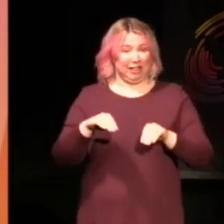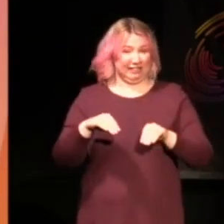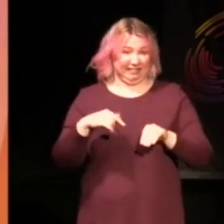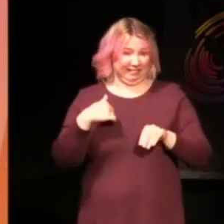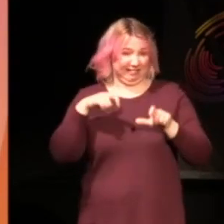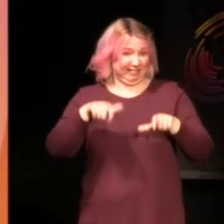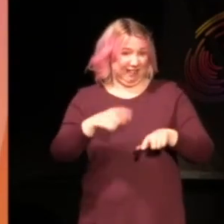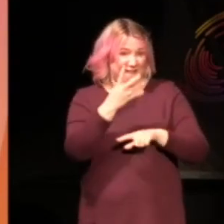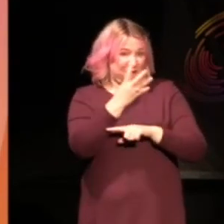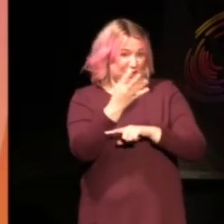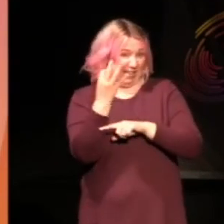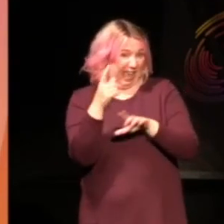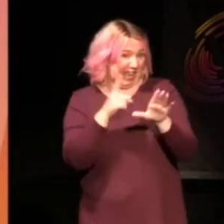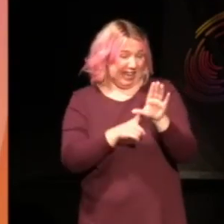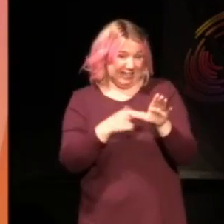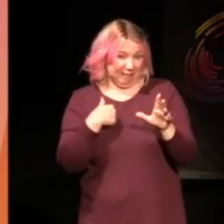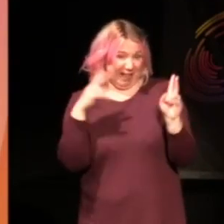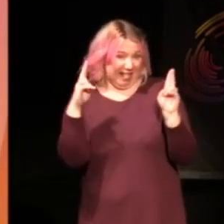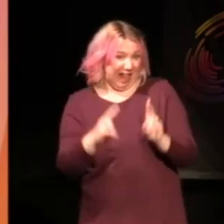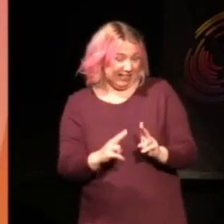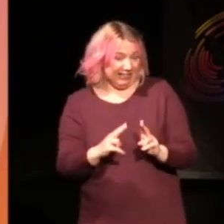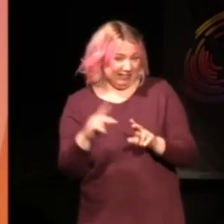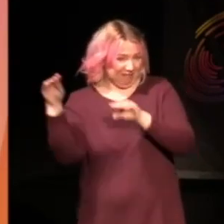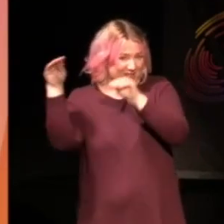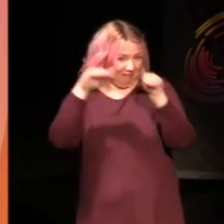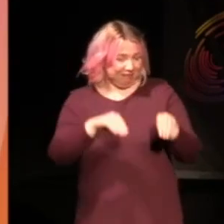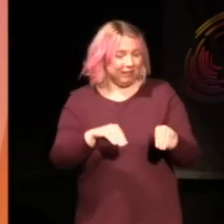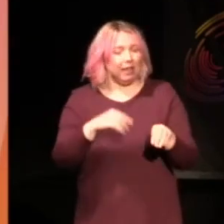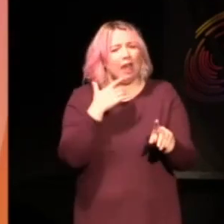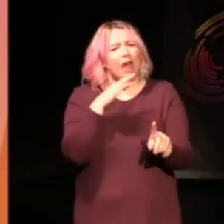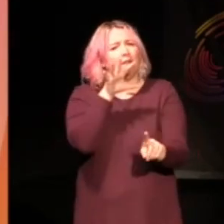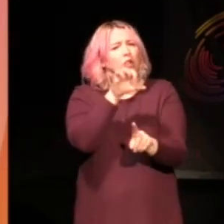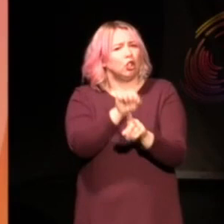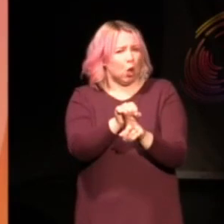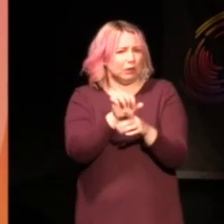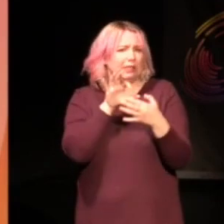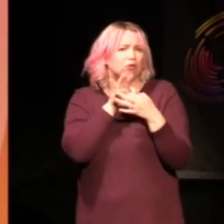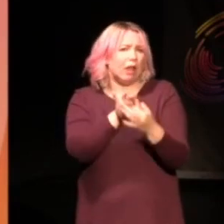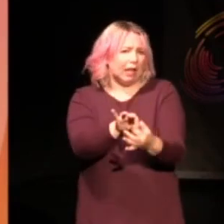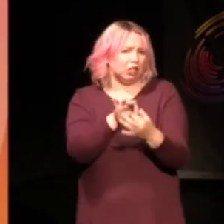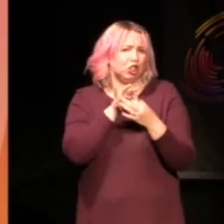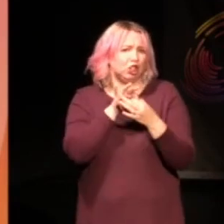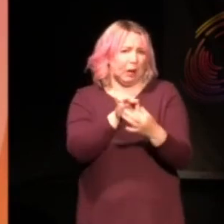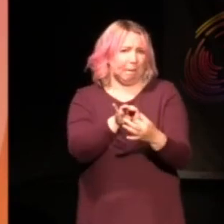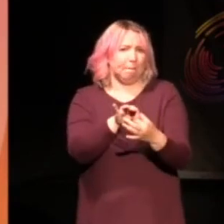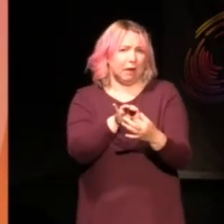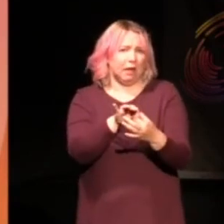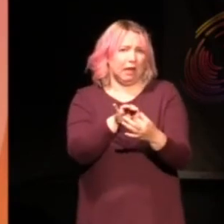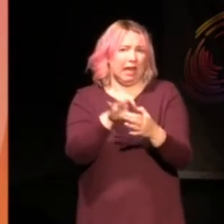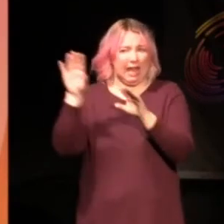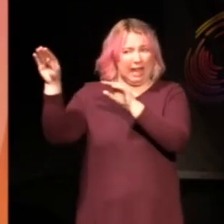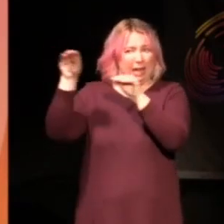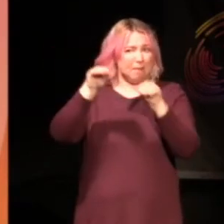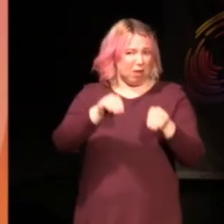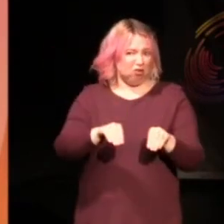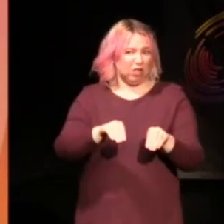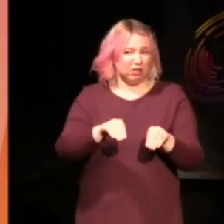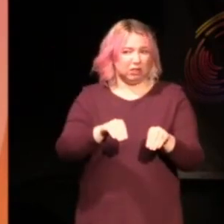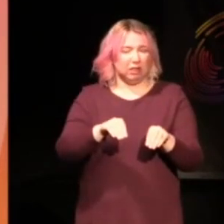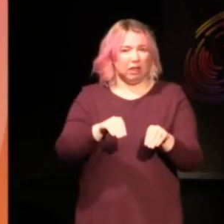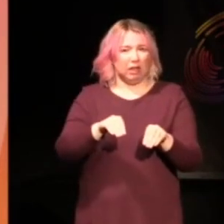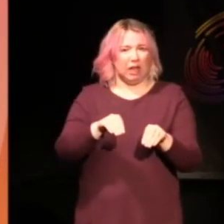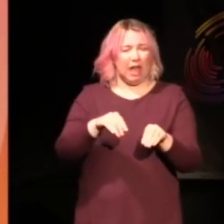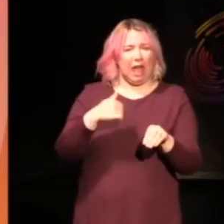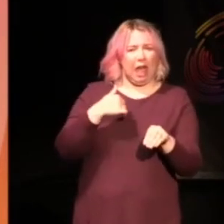but a bit less than that, I've noticed that the relationship of the immigrant with their own kind of home origin